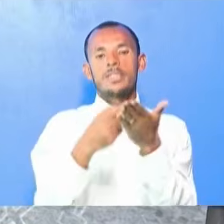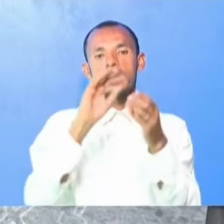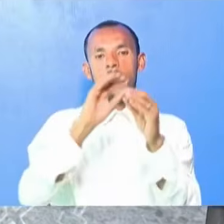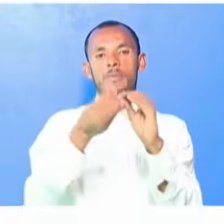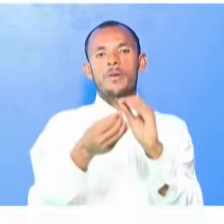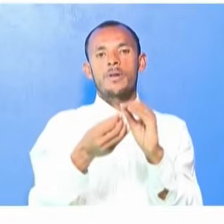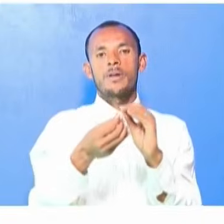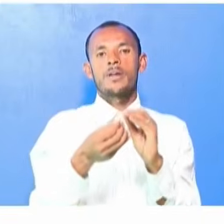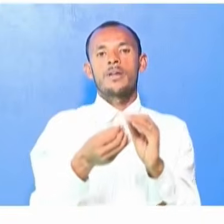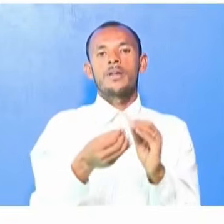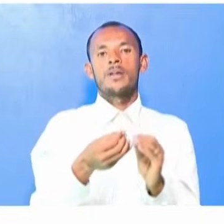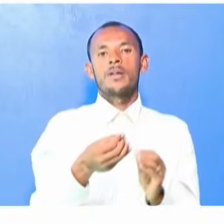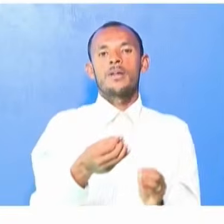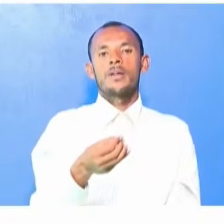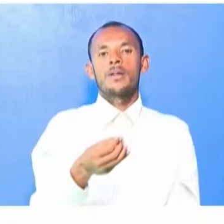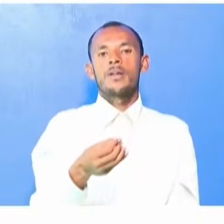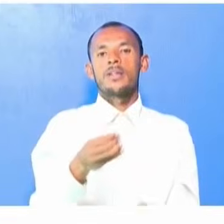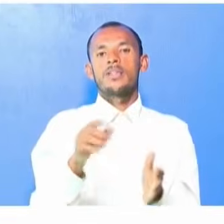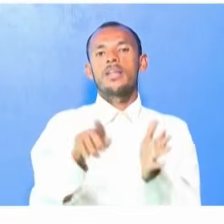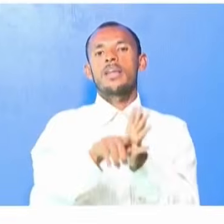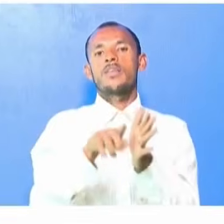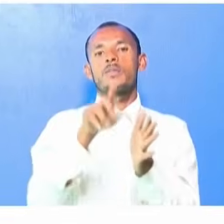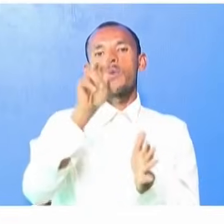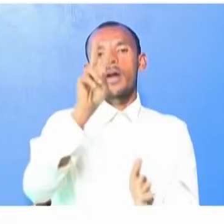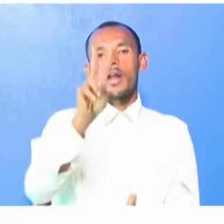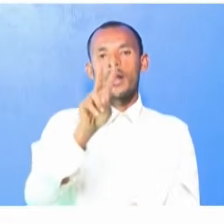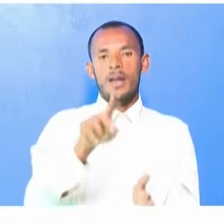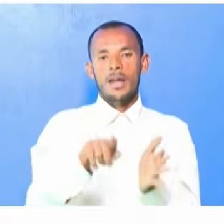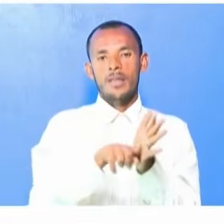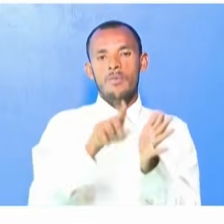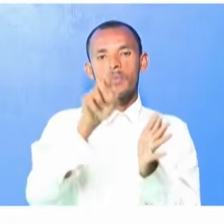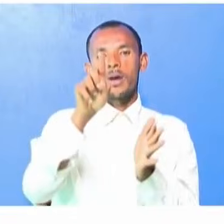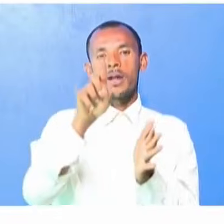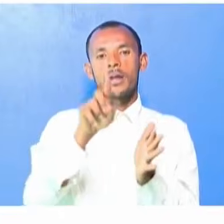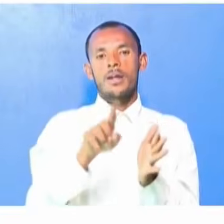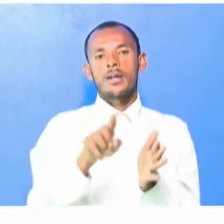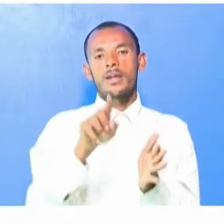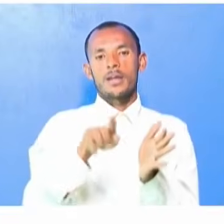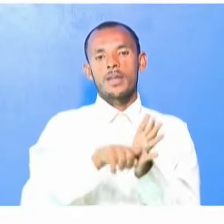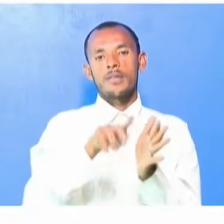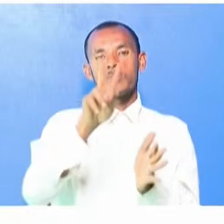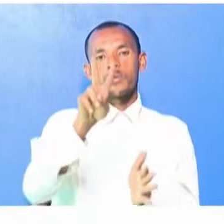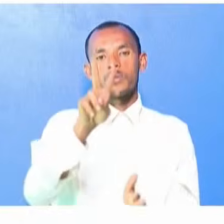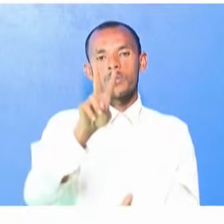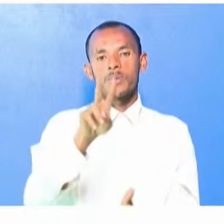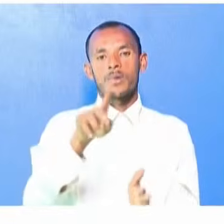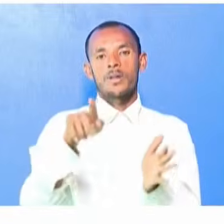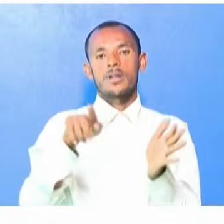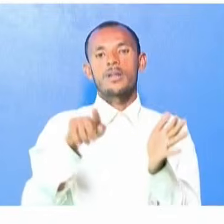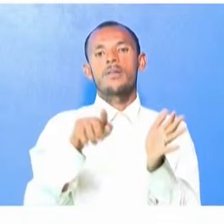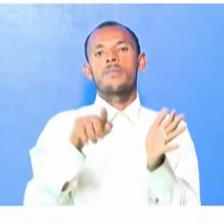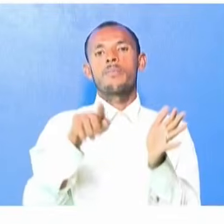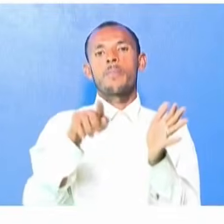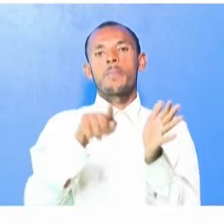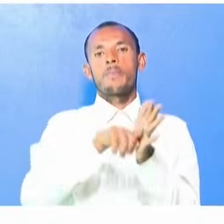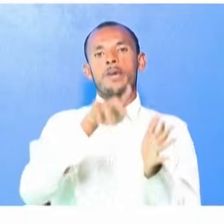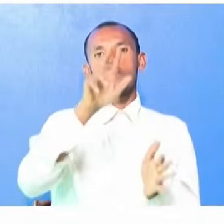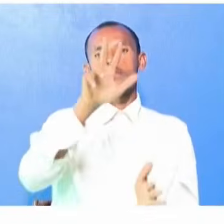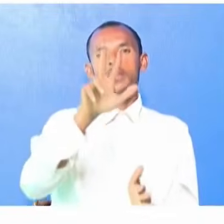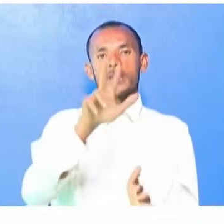So here you have the negative of 1, negative of 2, and minus